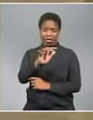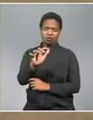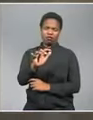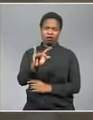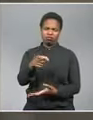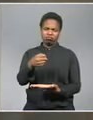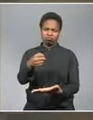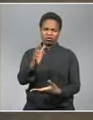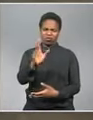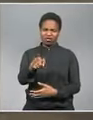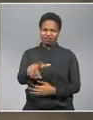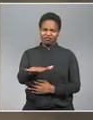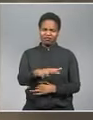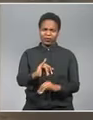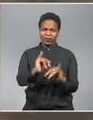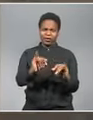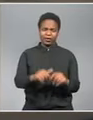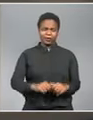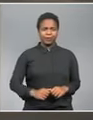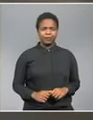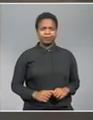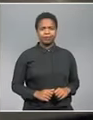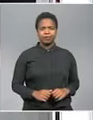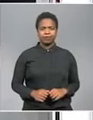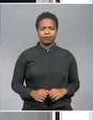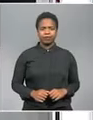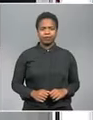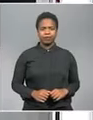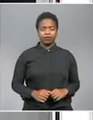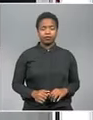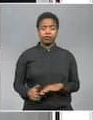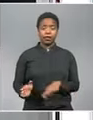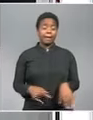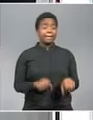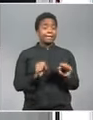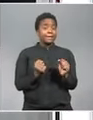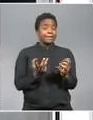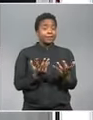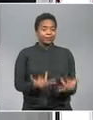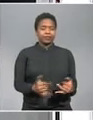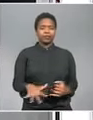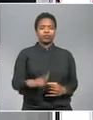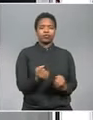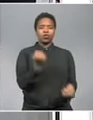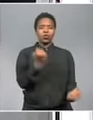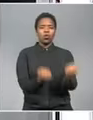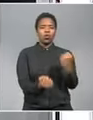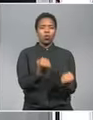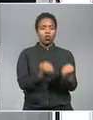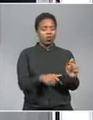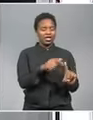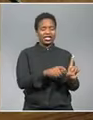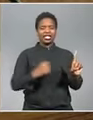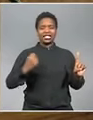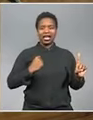donation. Desenthathia in Mozambique. Okay, let's look at other stories making headlines today.